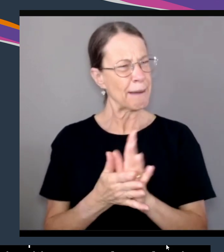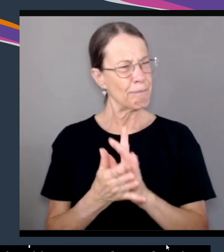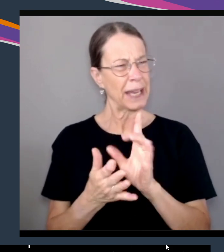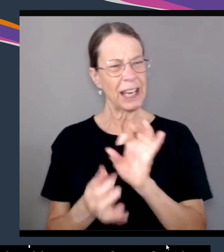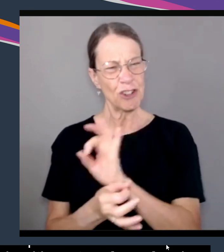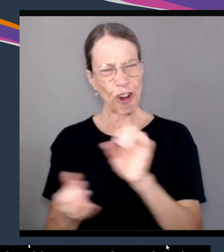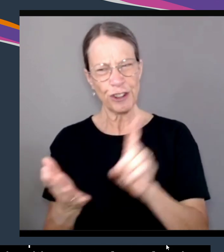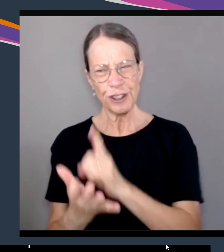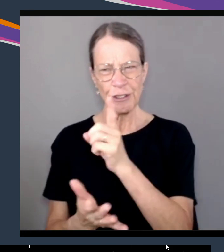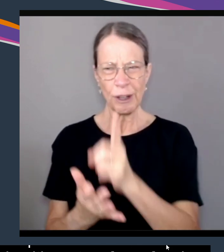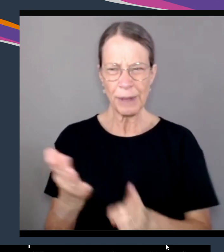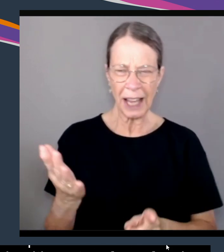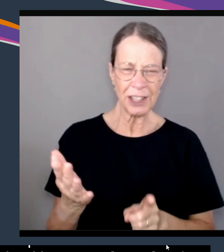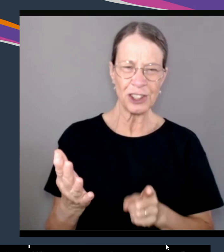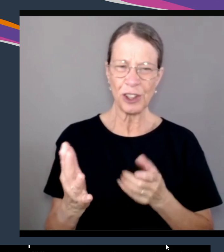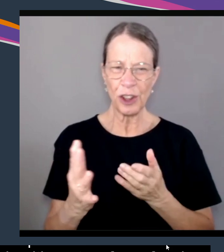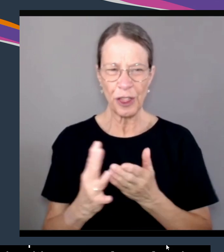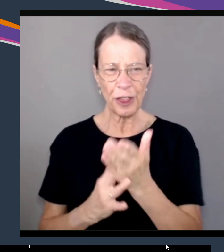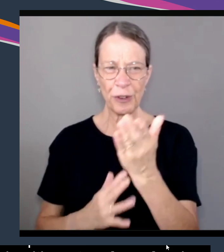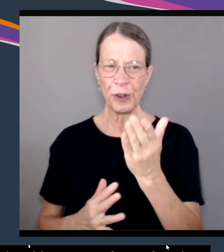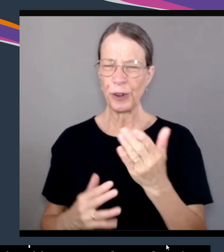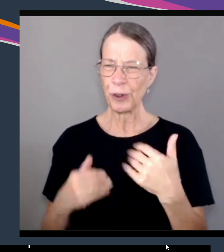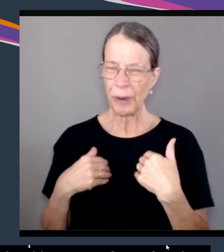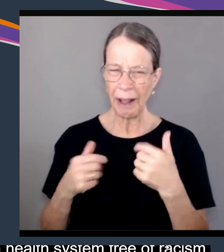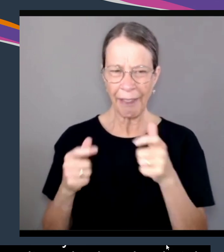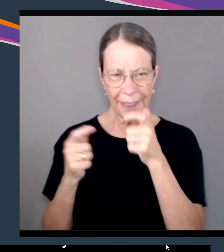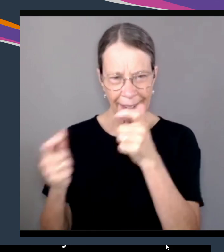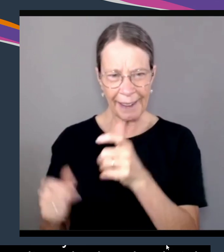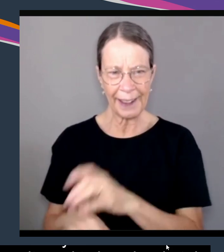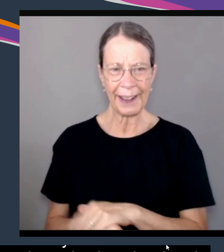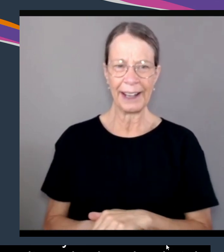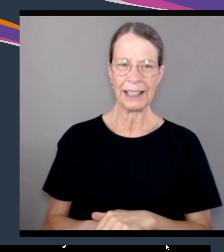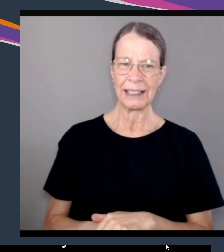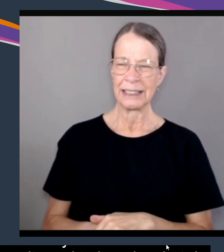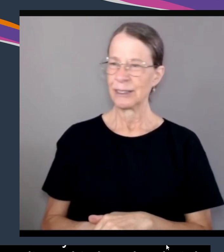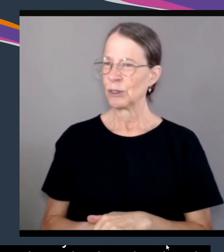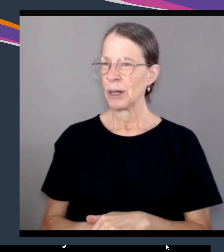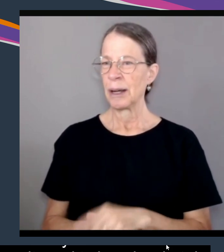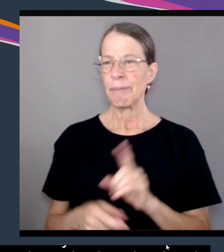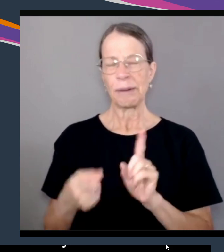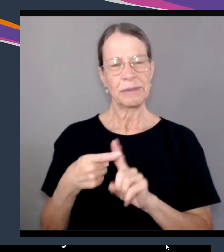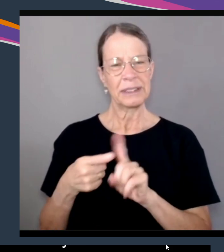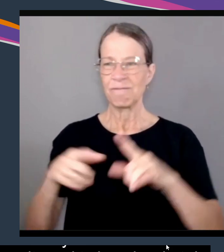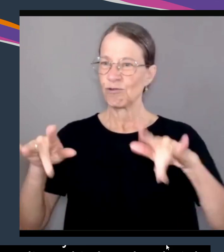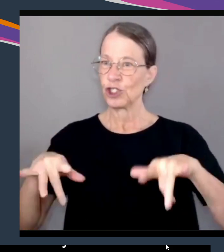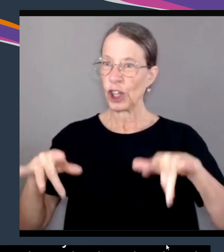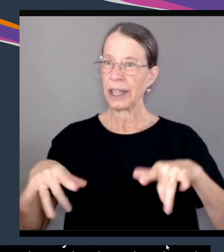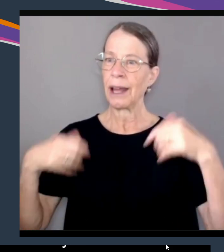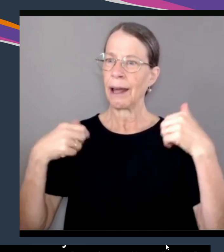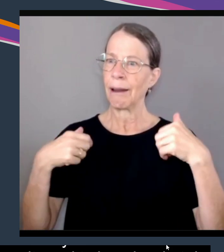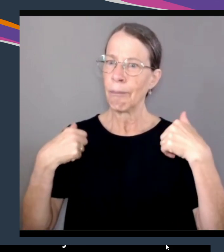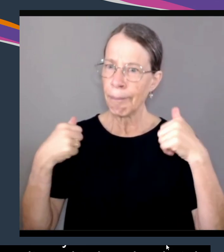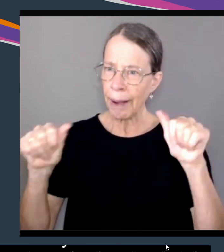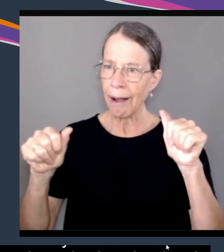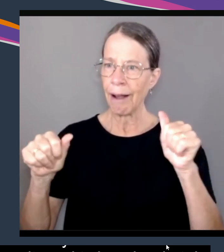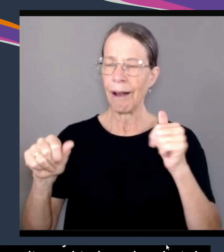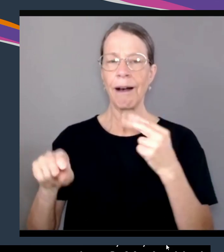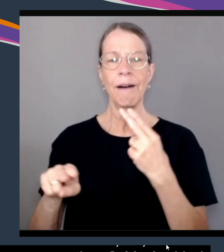oh, yeah, racism. And we still haven't got there with ableism yet. But when I was involved in